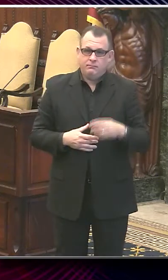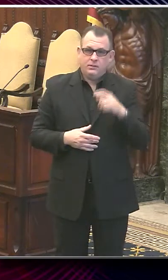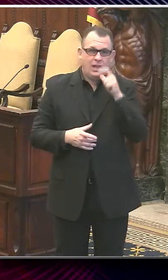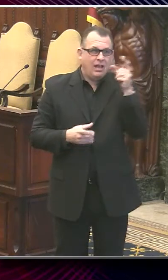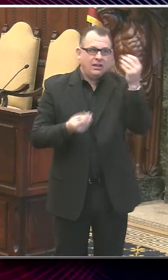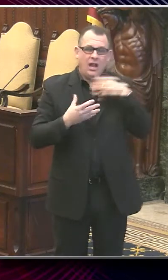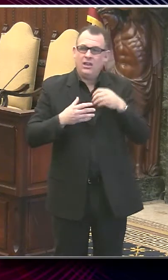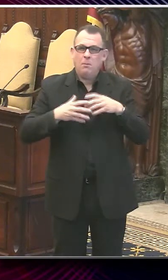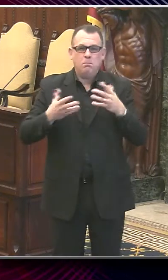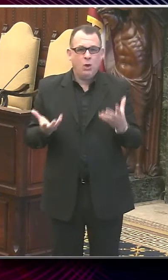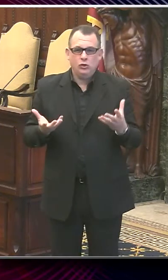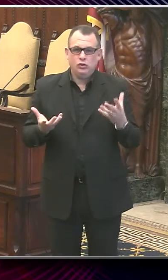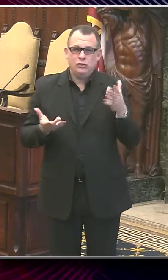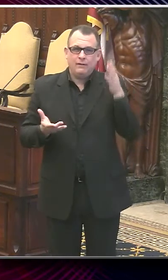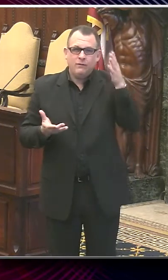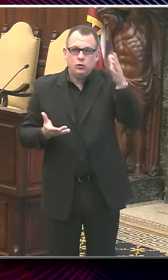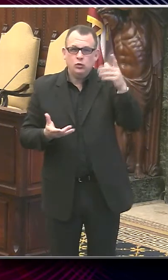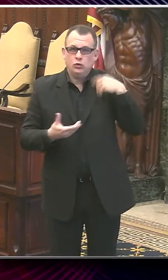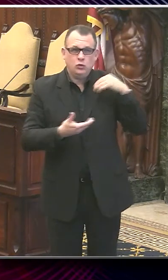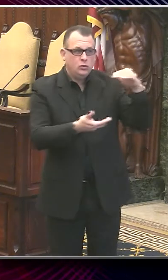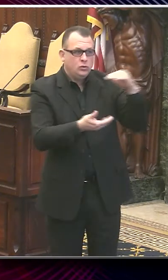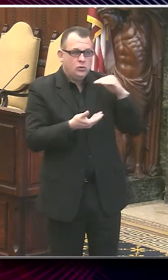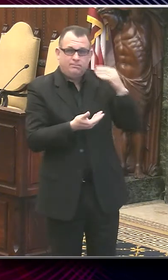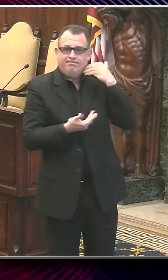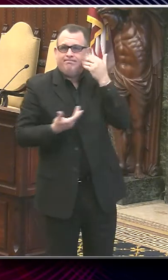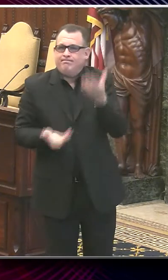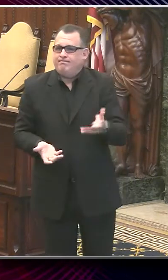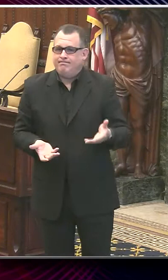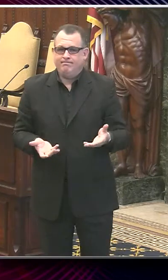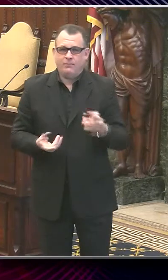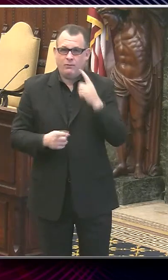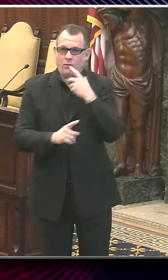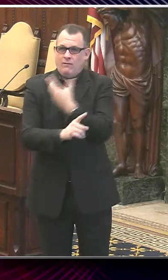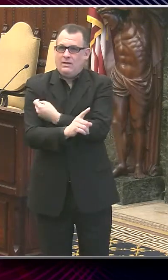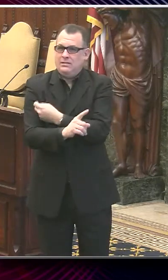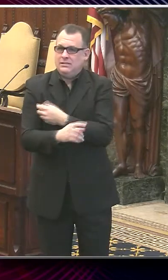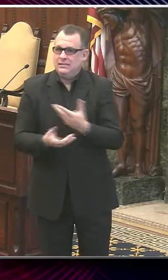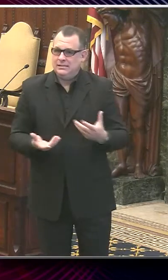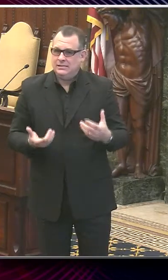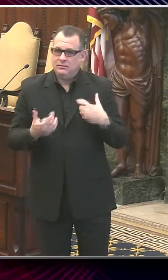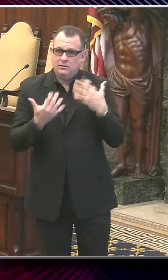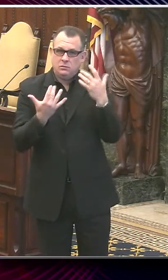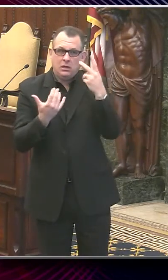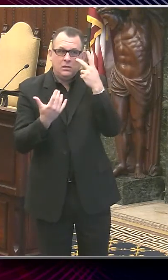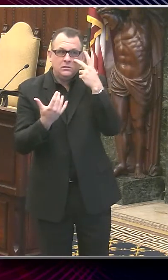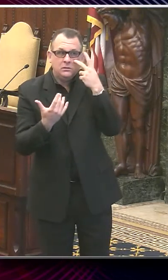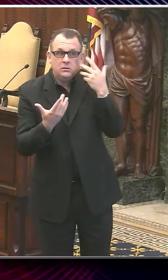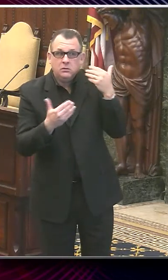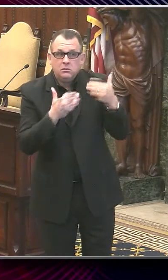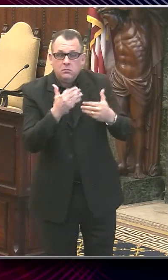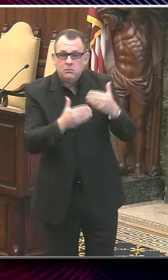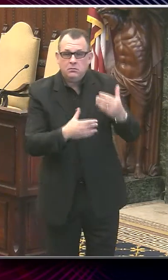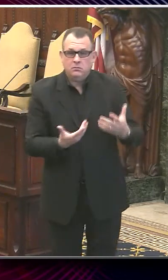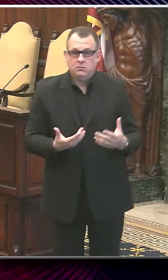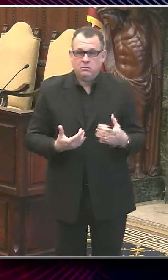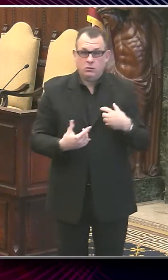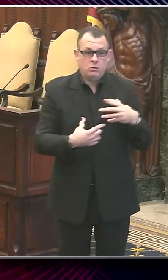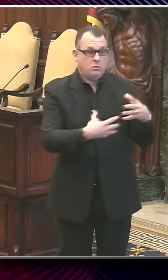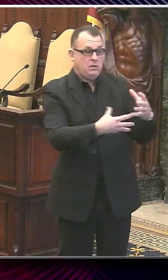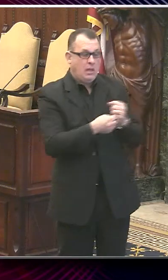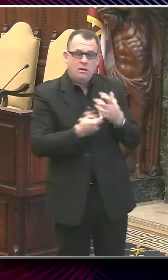allocations for any of these vaccines. So we will be having limitations on the Johnson & Johnson dose, but we will distribute what we have available to